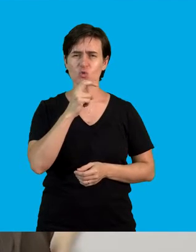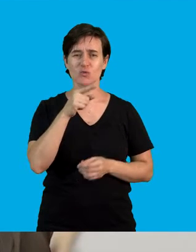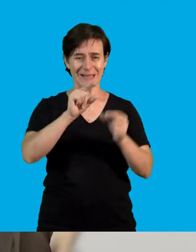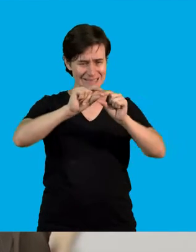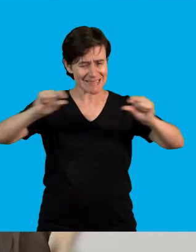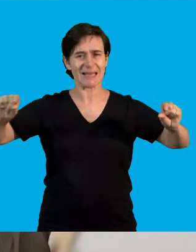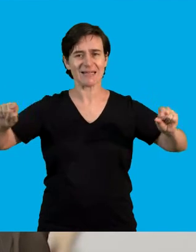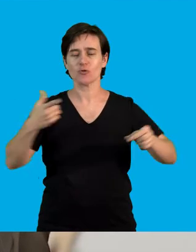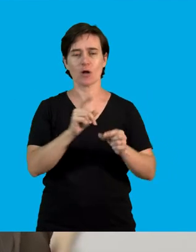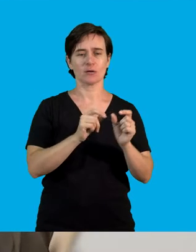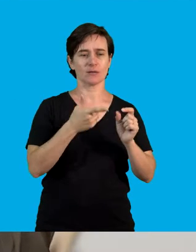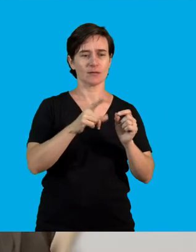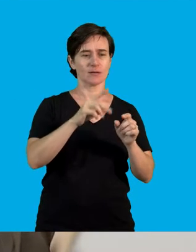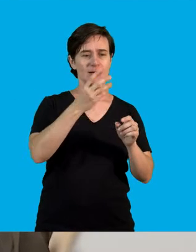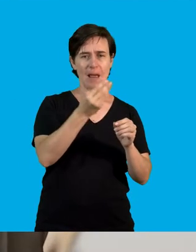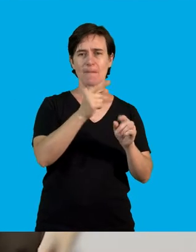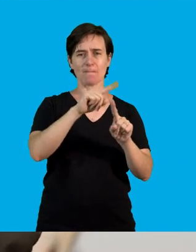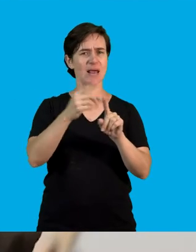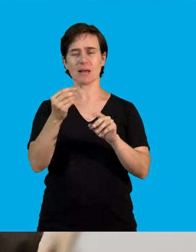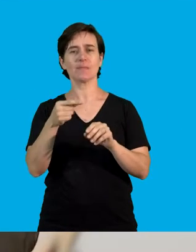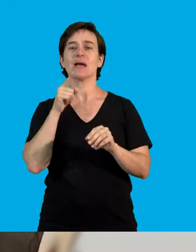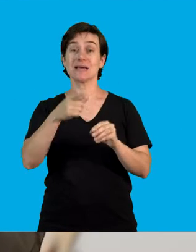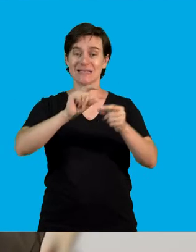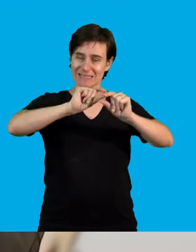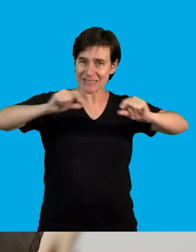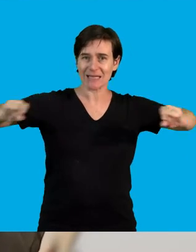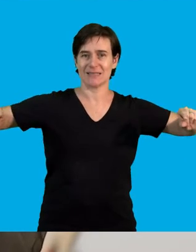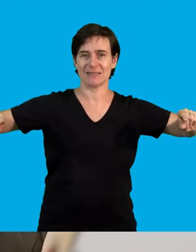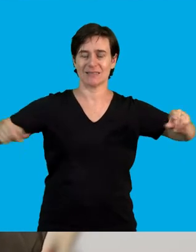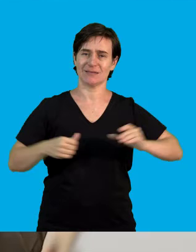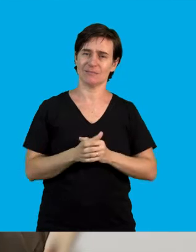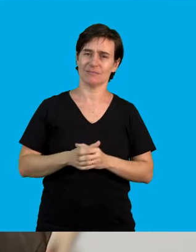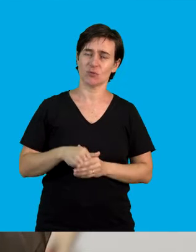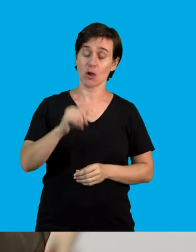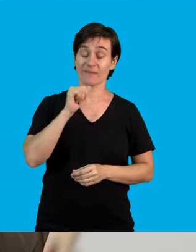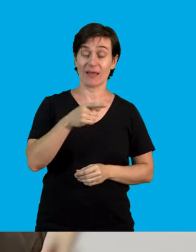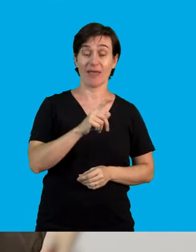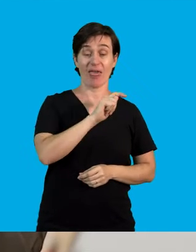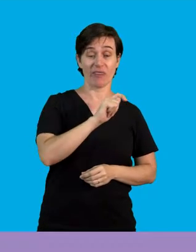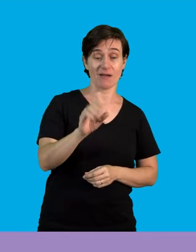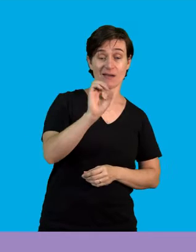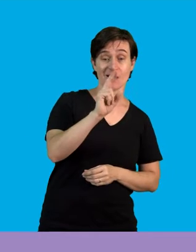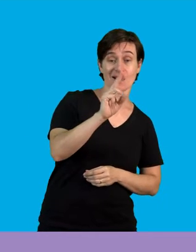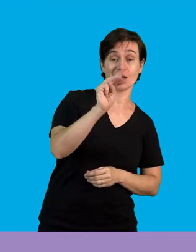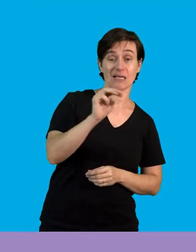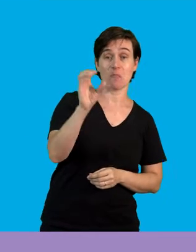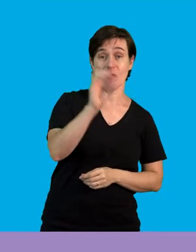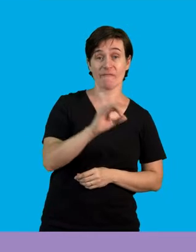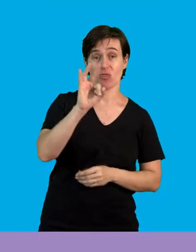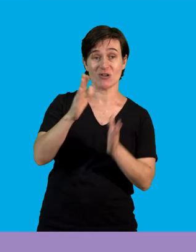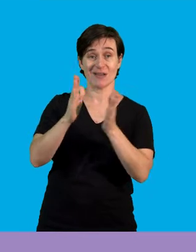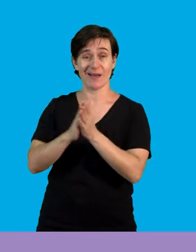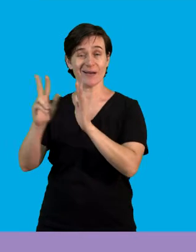using sentences that we have to convert into expressions. So when they say sum of 3 and 8,